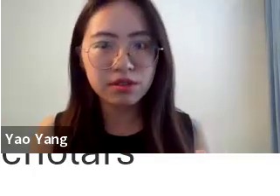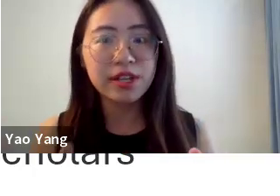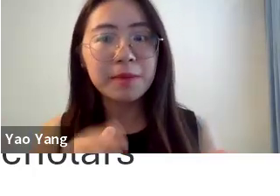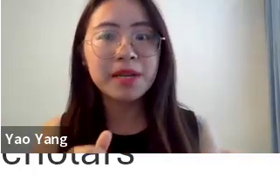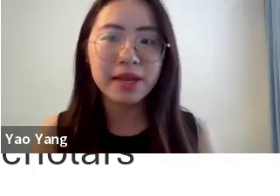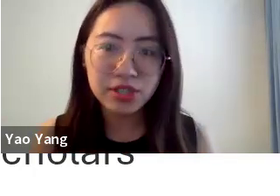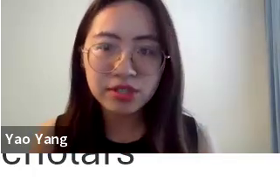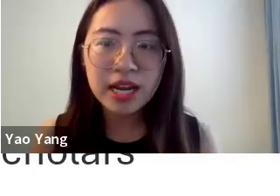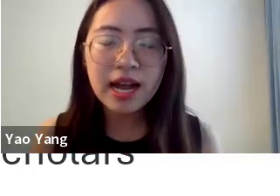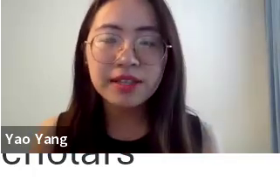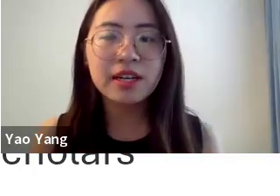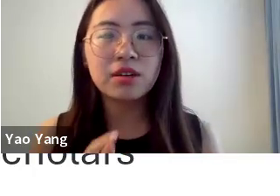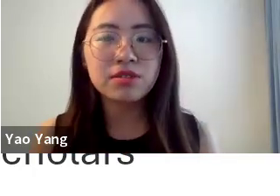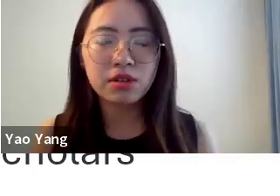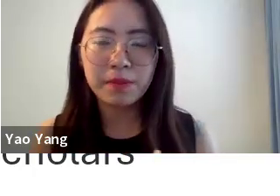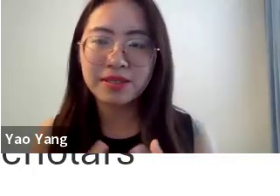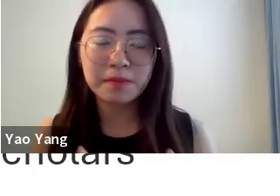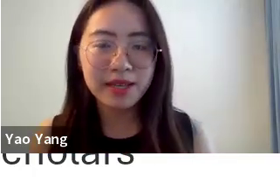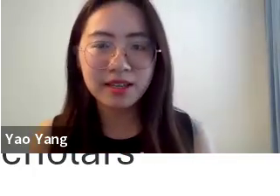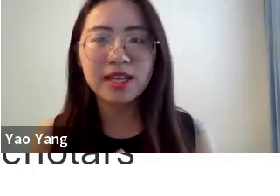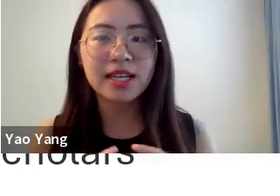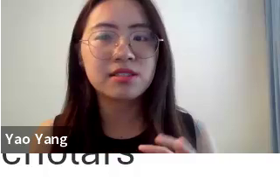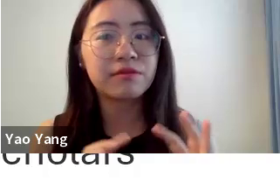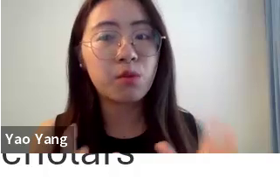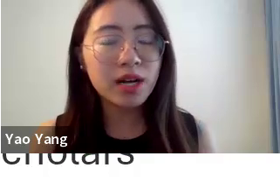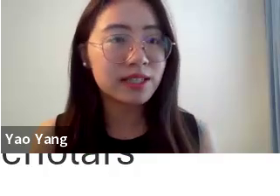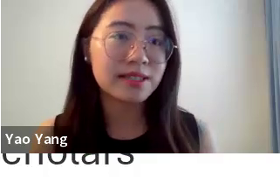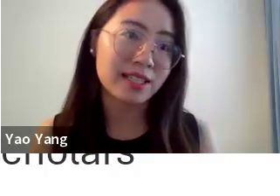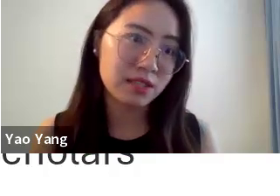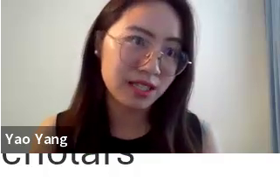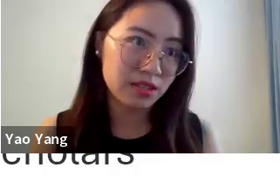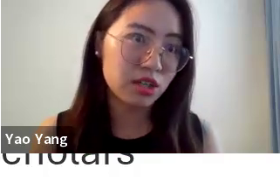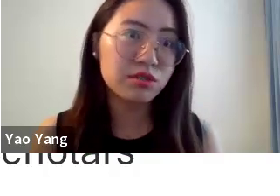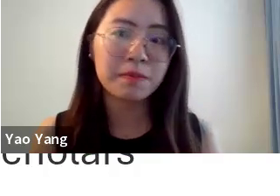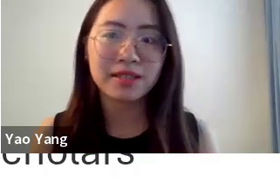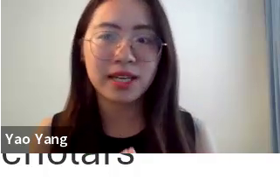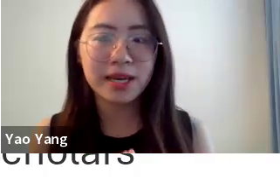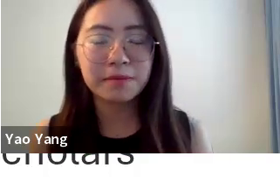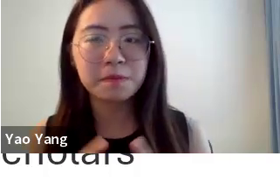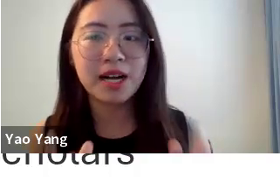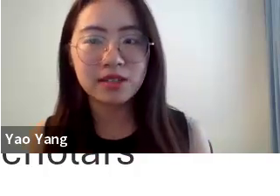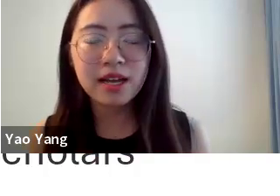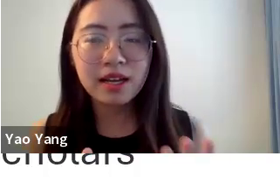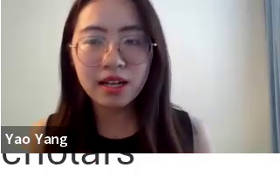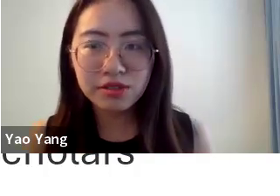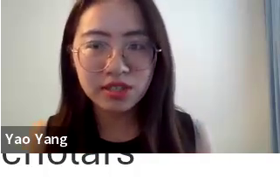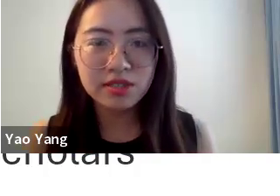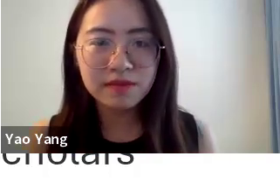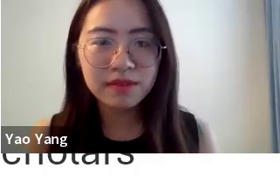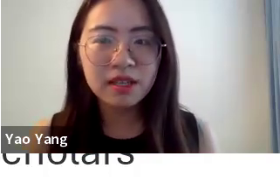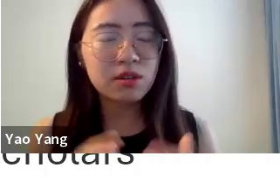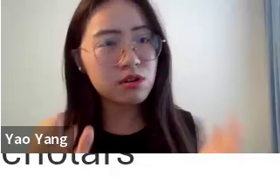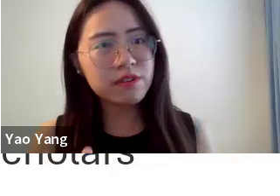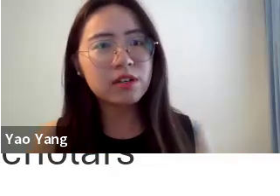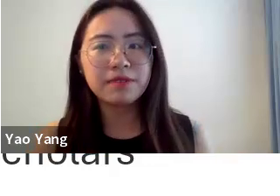and also alumni mentors. They are also participating in all kinds of wellness activities hosted by the campus